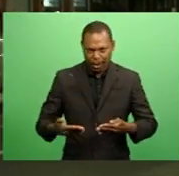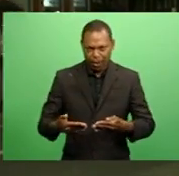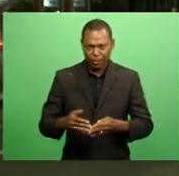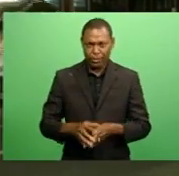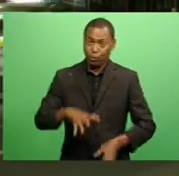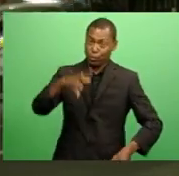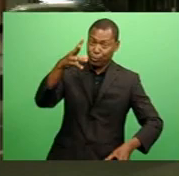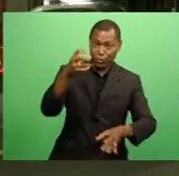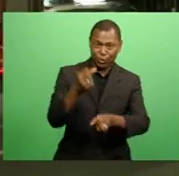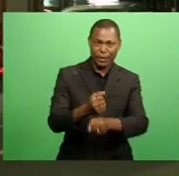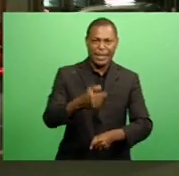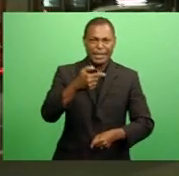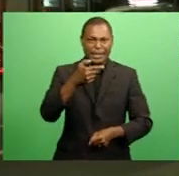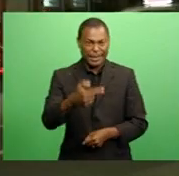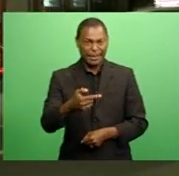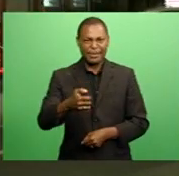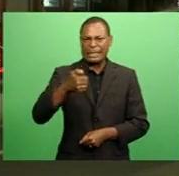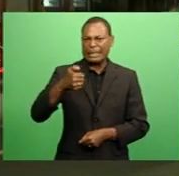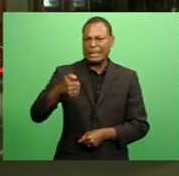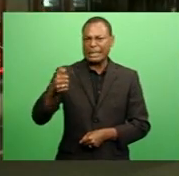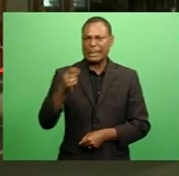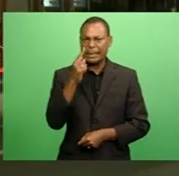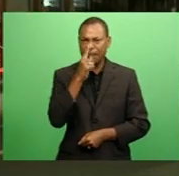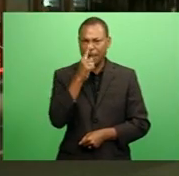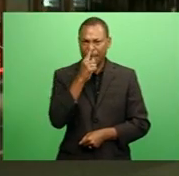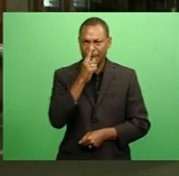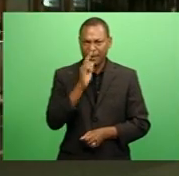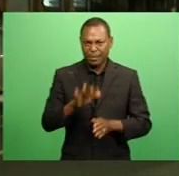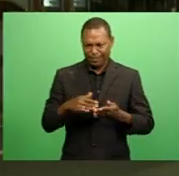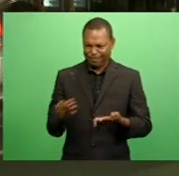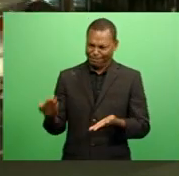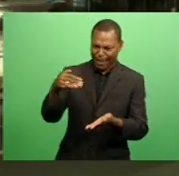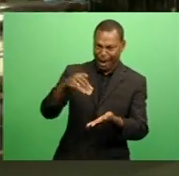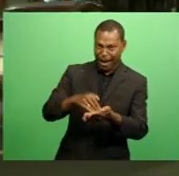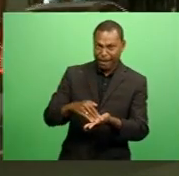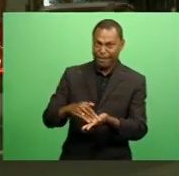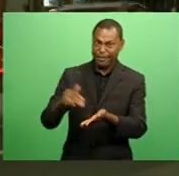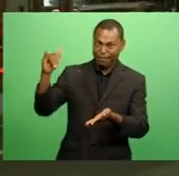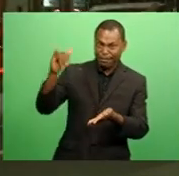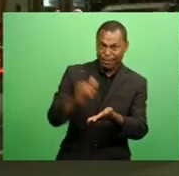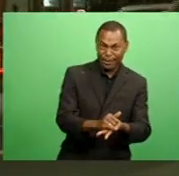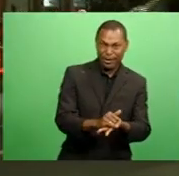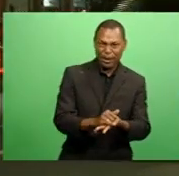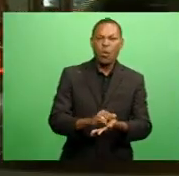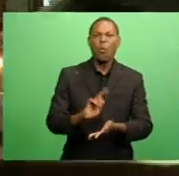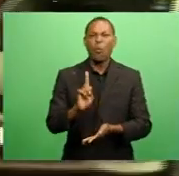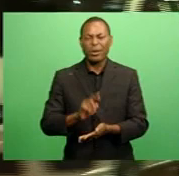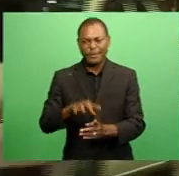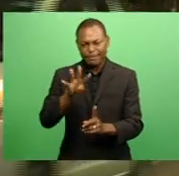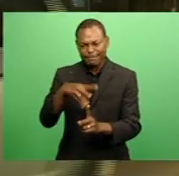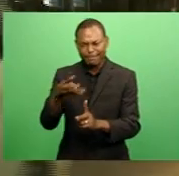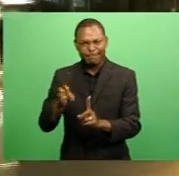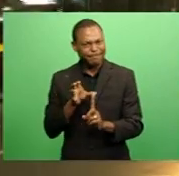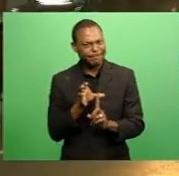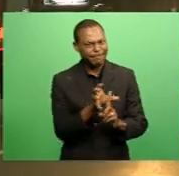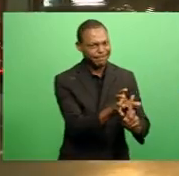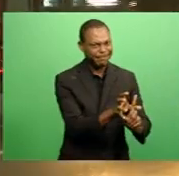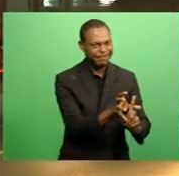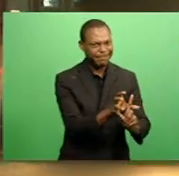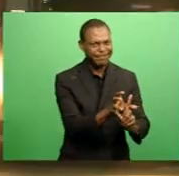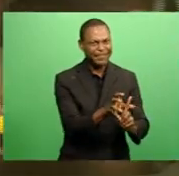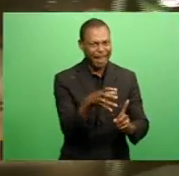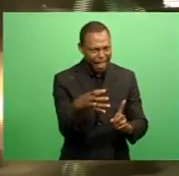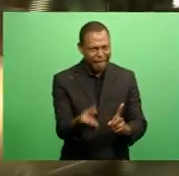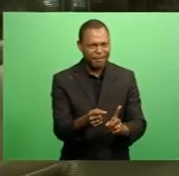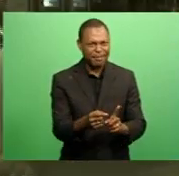wrap up, 766 people who recently returned from overseas are undergoing their mandatory 14-day quarantine in the